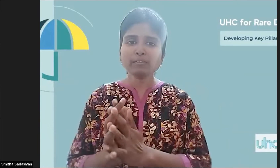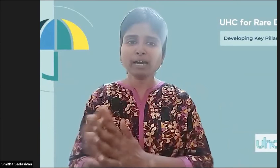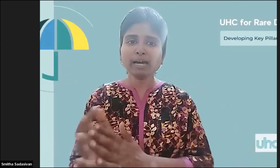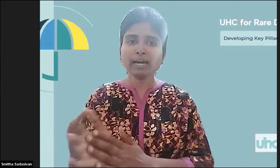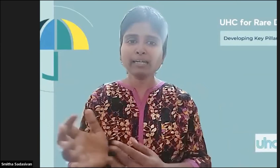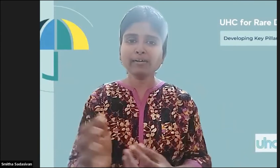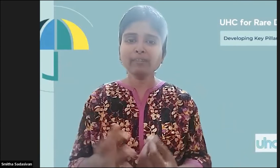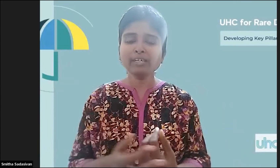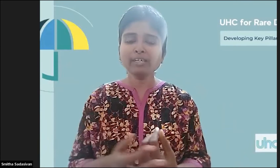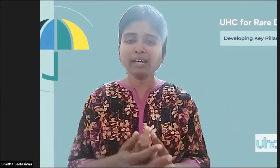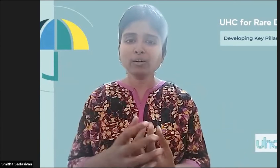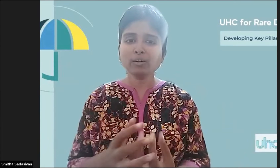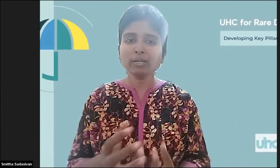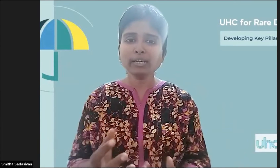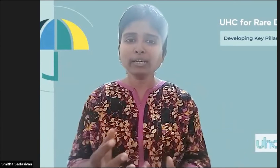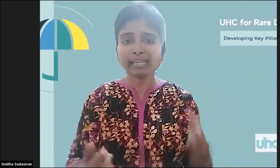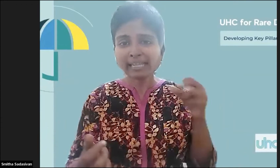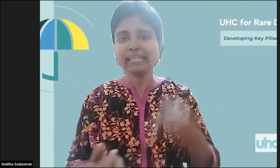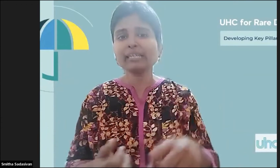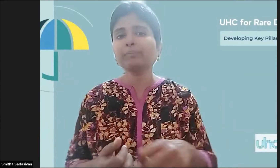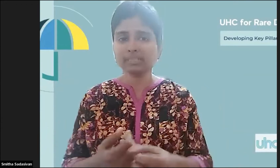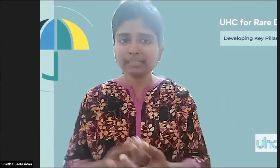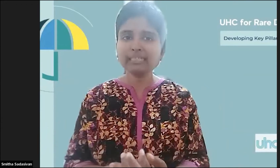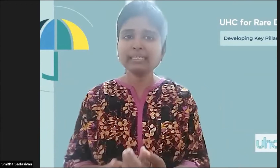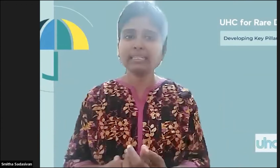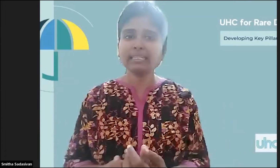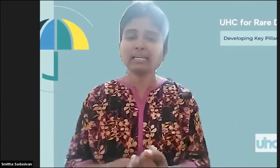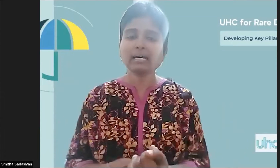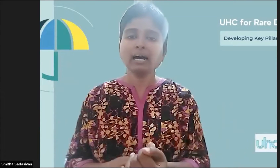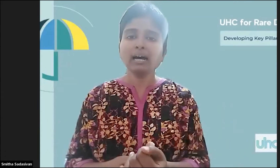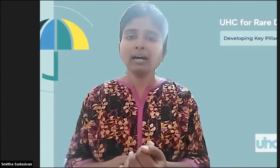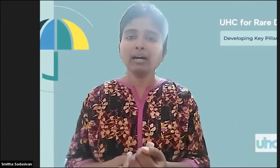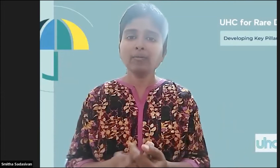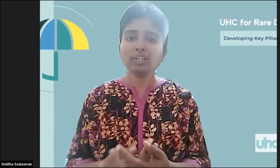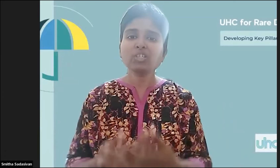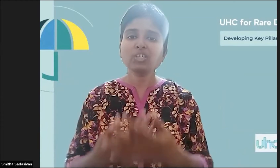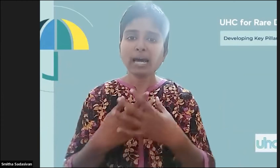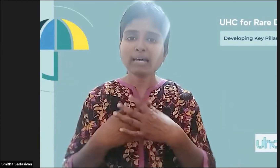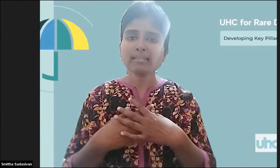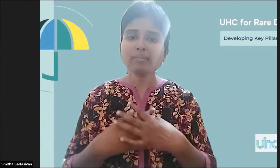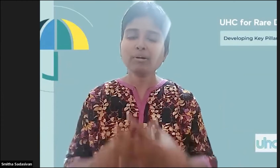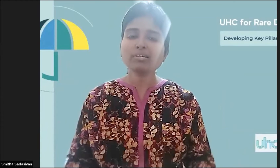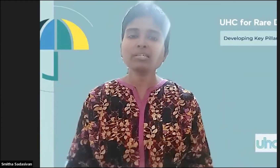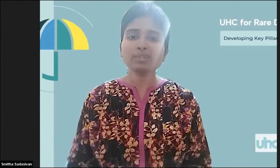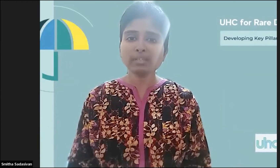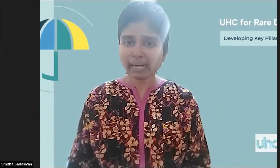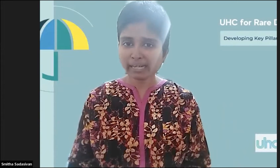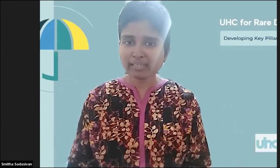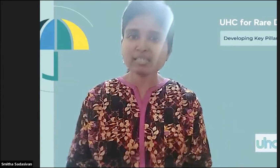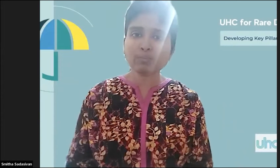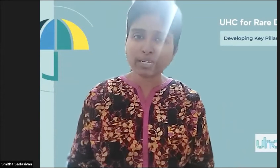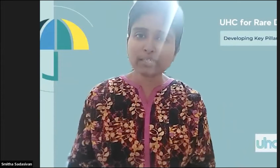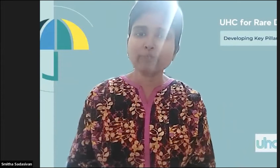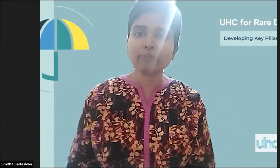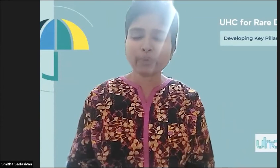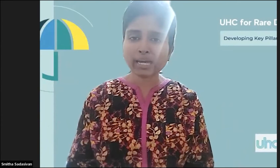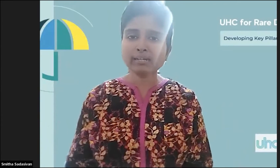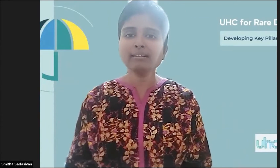perspective, and we are looking at in-depth details, which as a person with rare disease